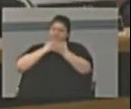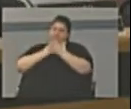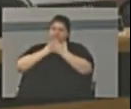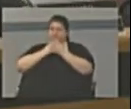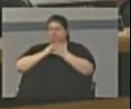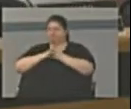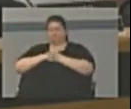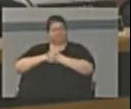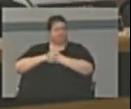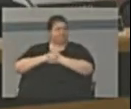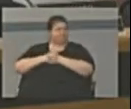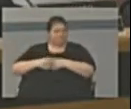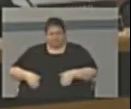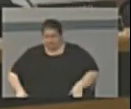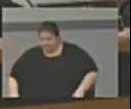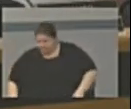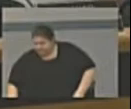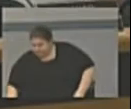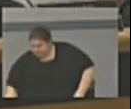The